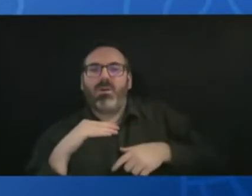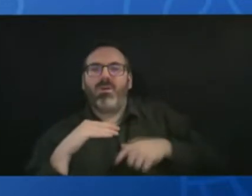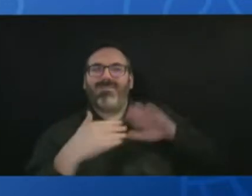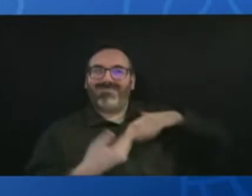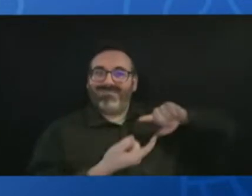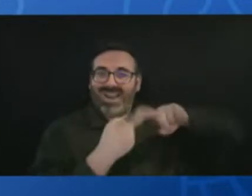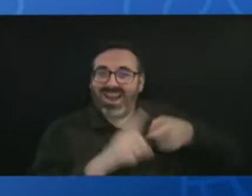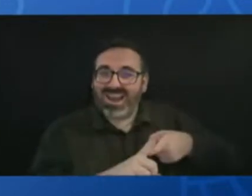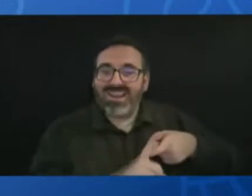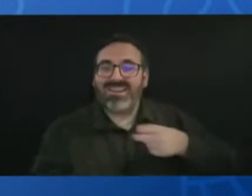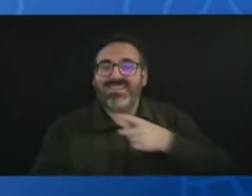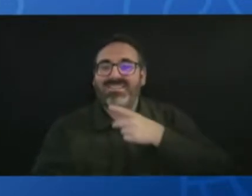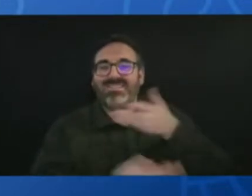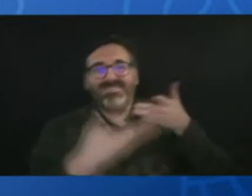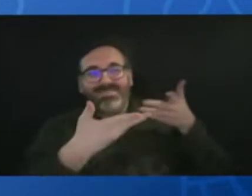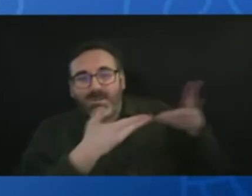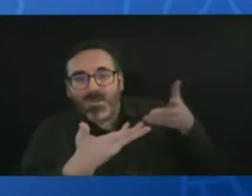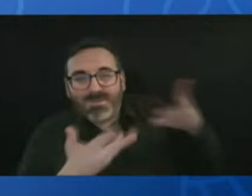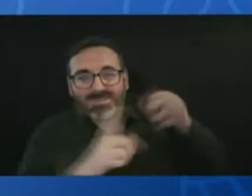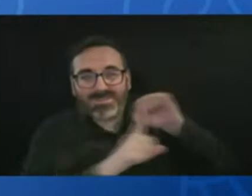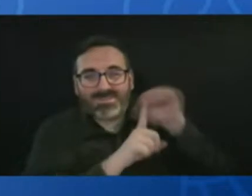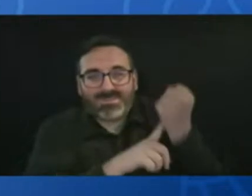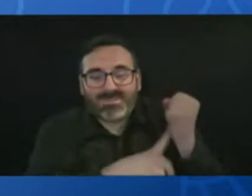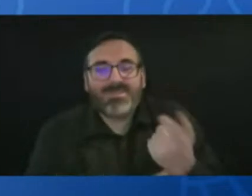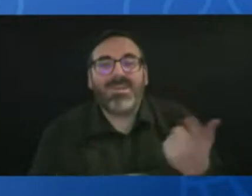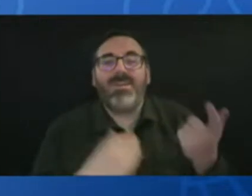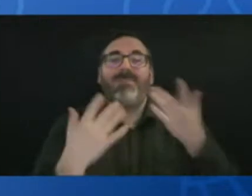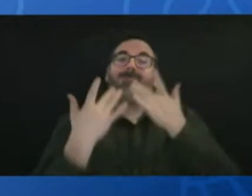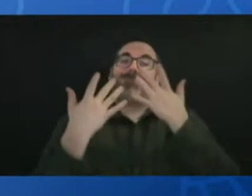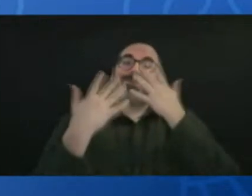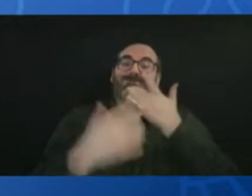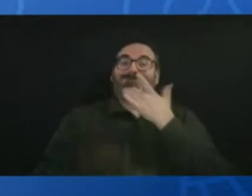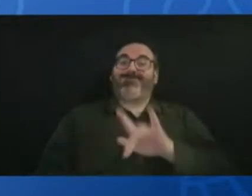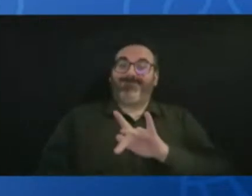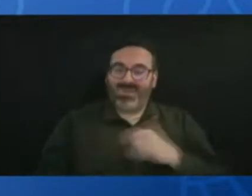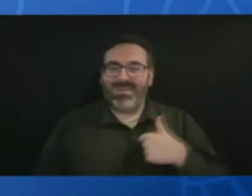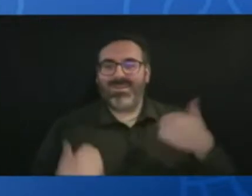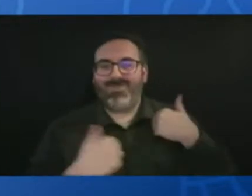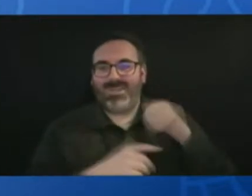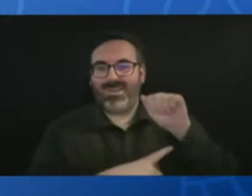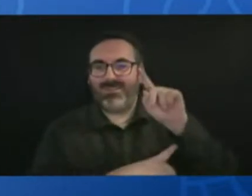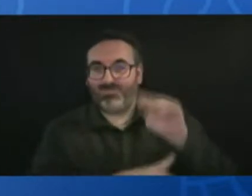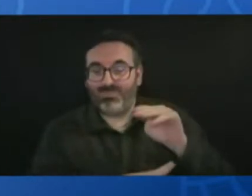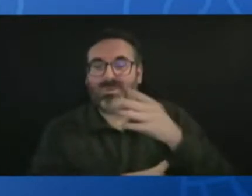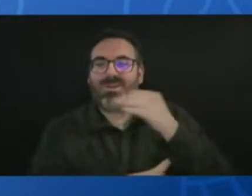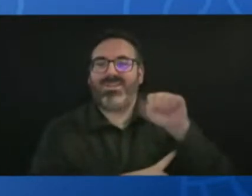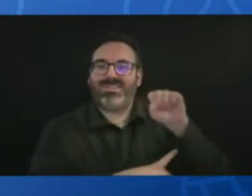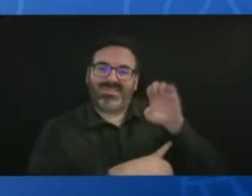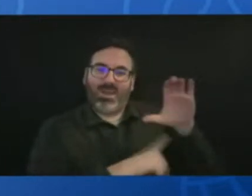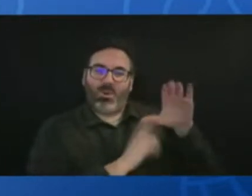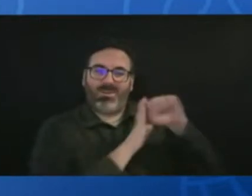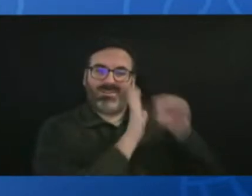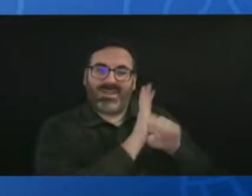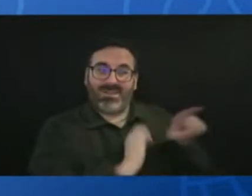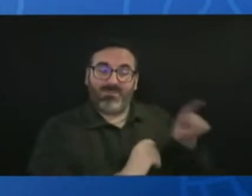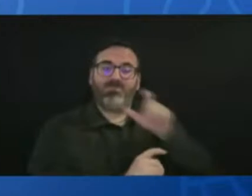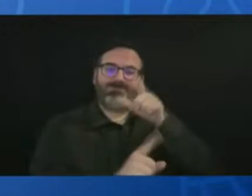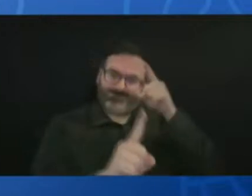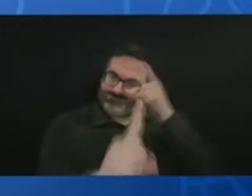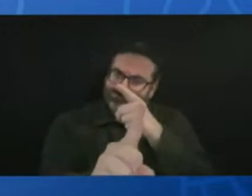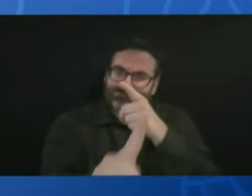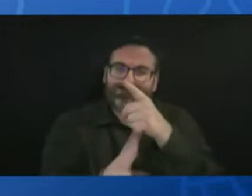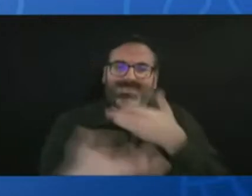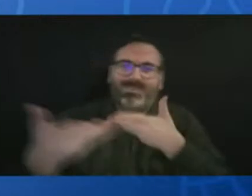State who's completely committed to diplomatic resolutions, to face-to-face conversations with our friends around the world,